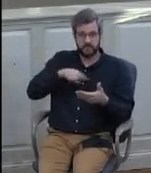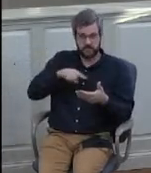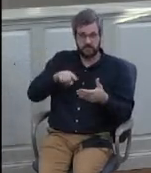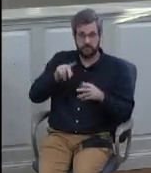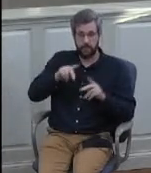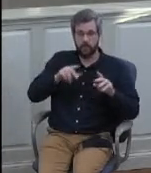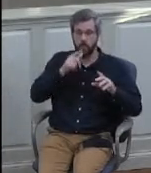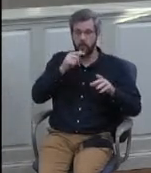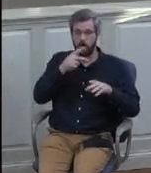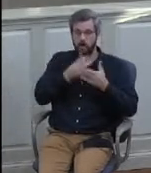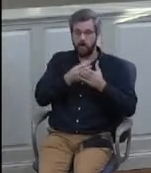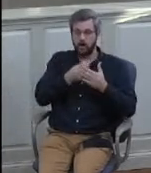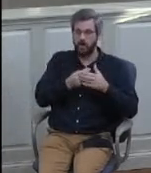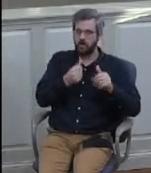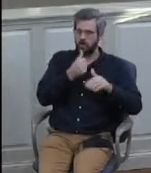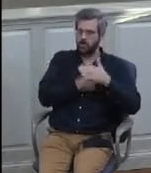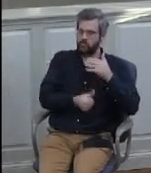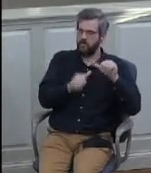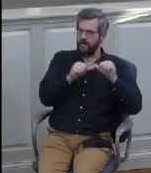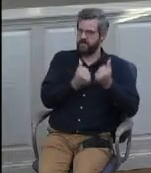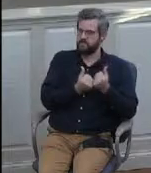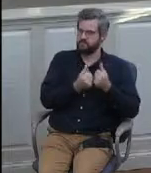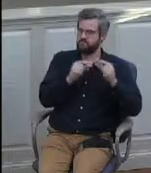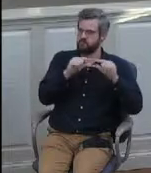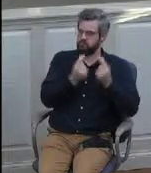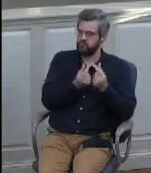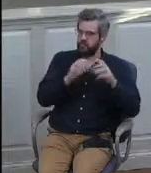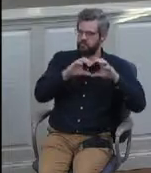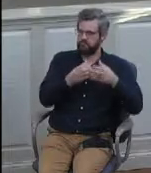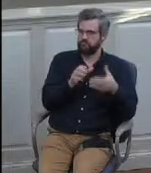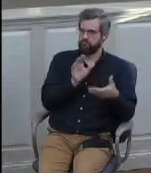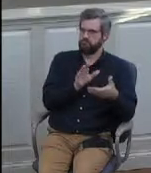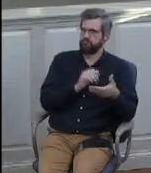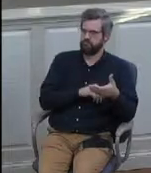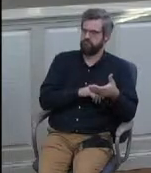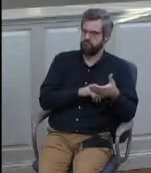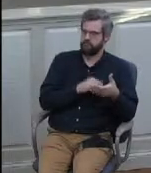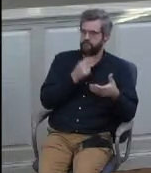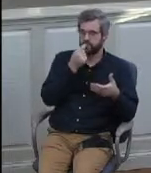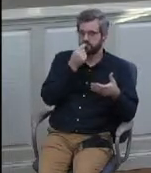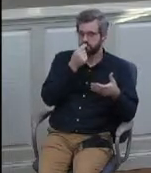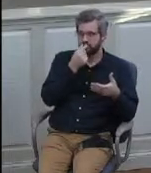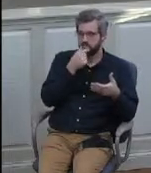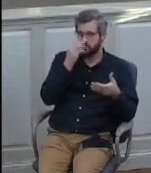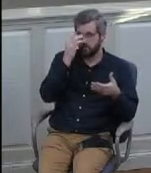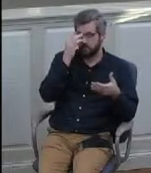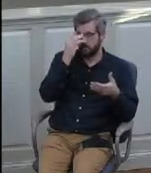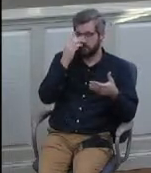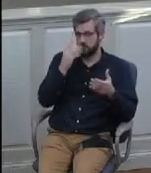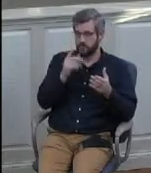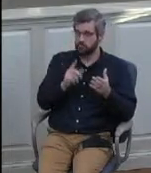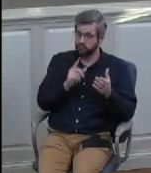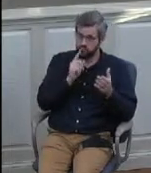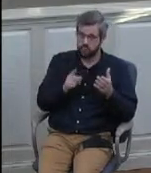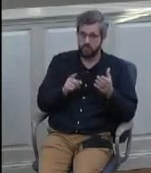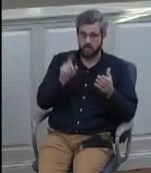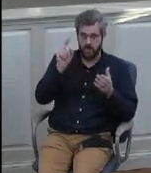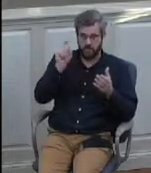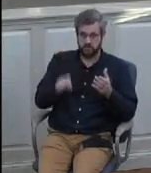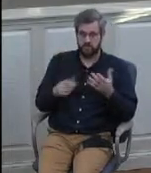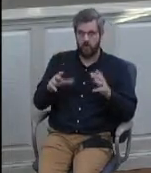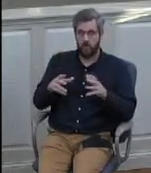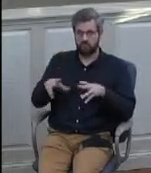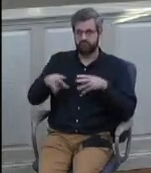are agency type. Right. People that we're still trying to pick up. You know, the truth is I probably should have picked up KU